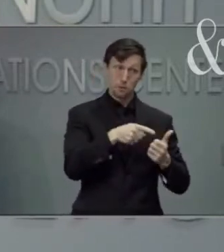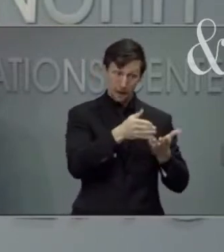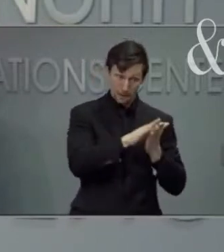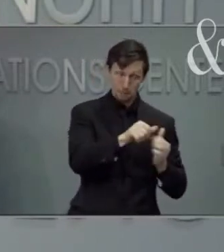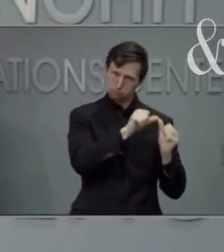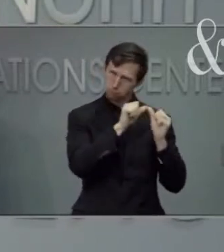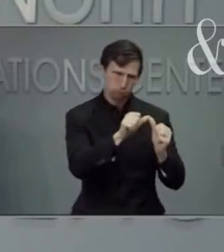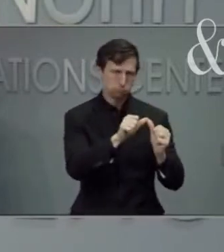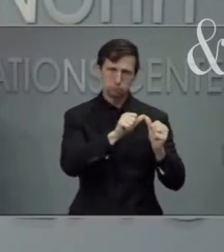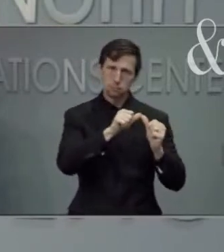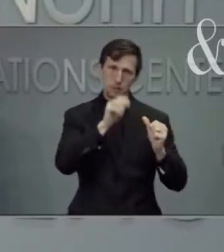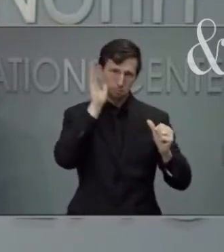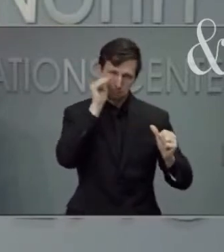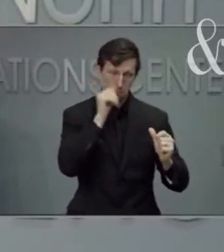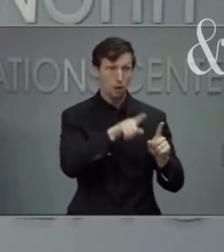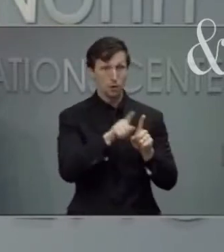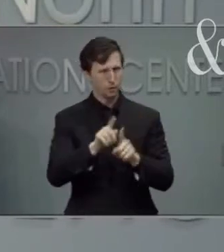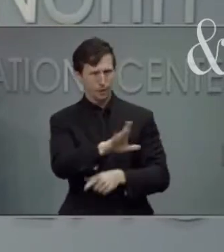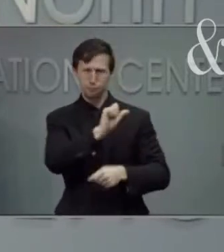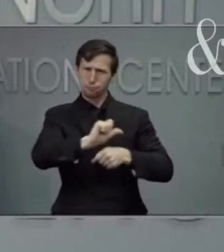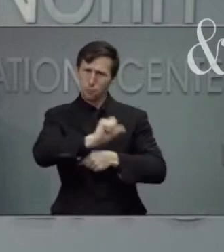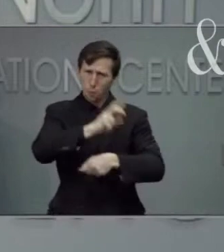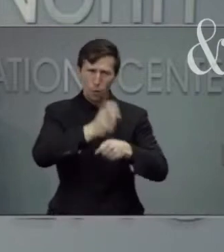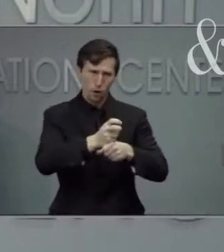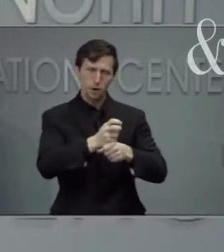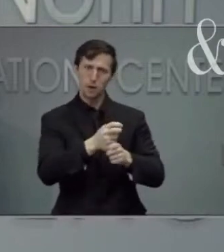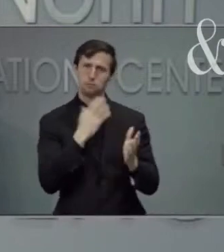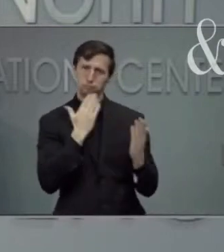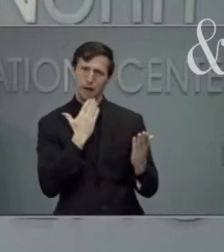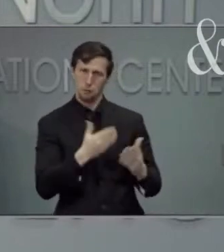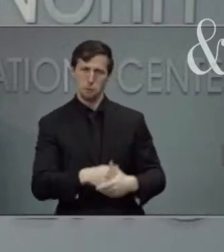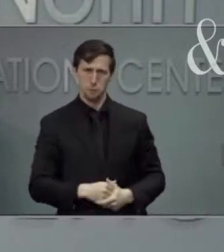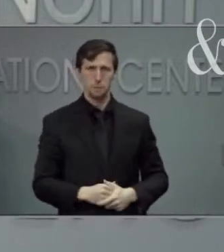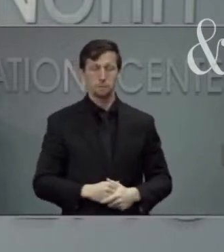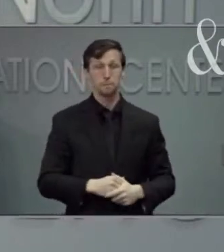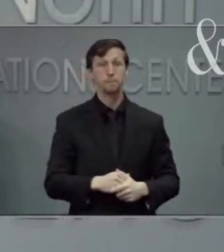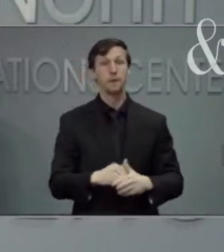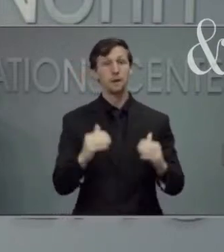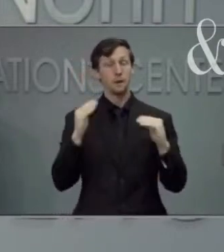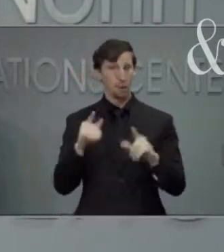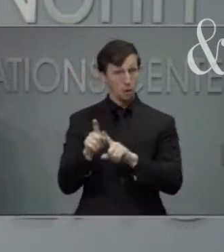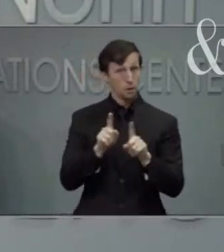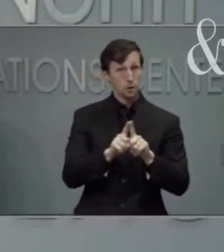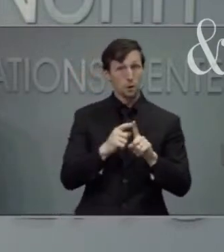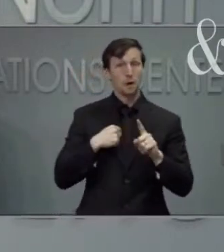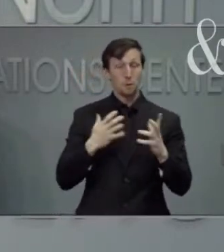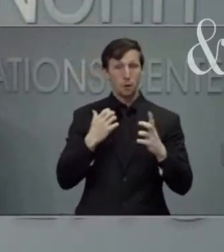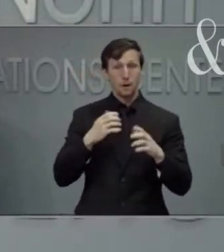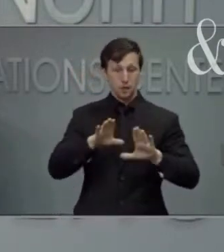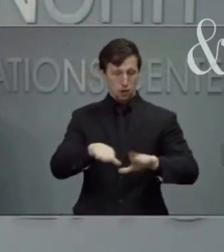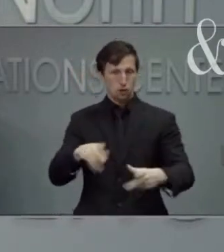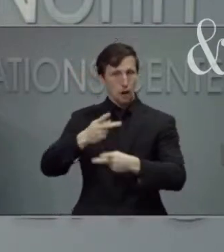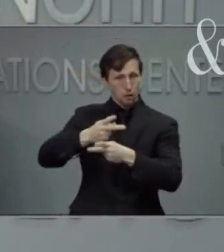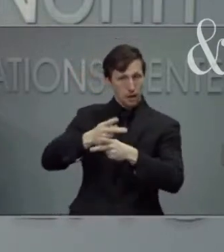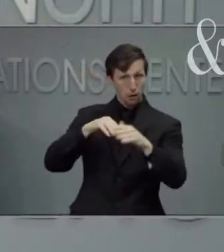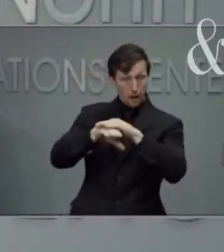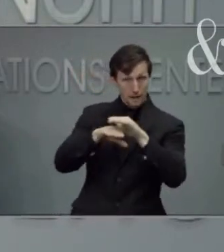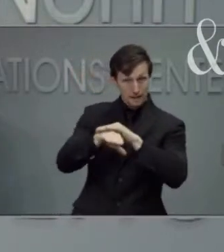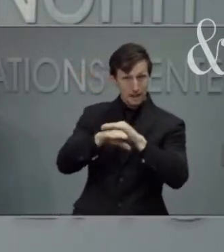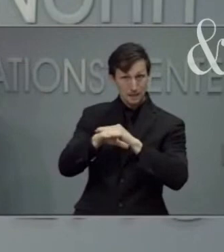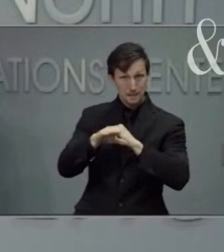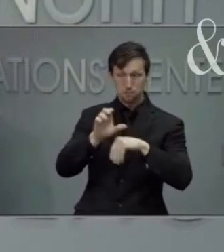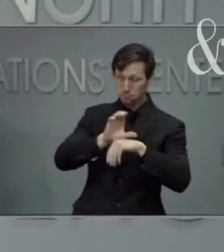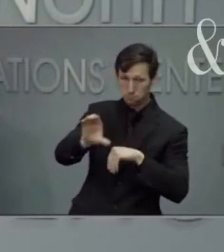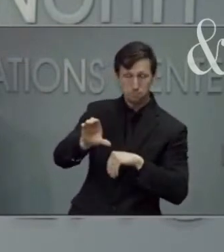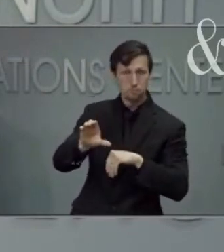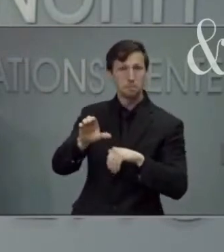work. Our recommendation also includes funding to expand access to childcare and provide more support